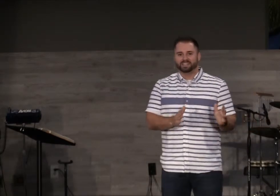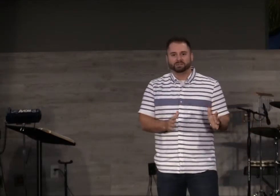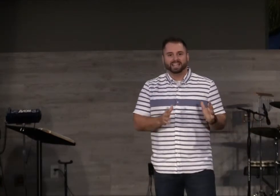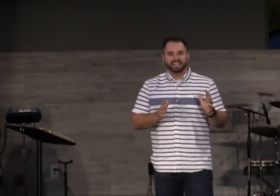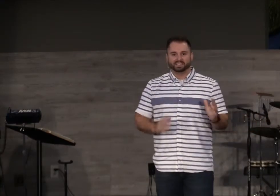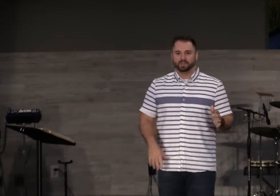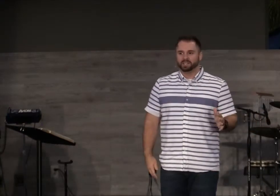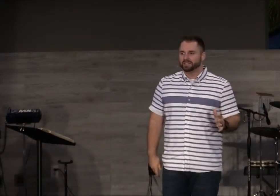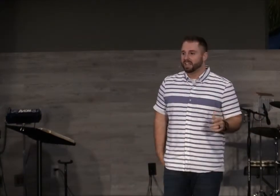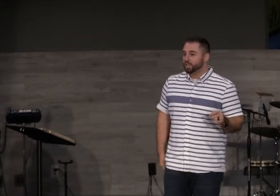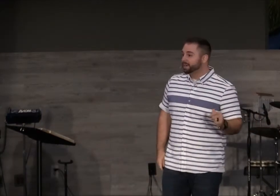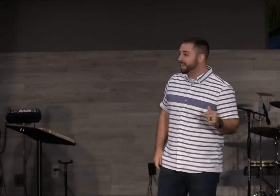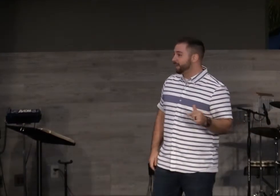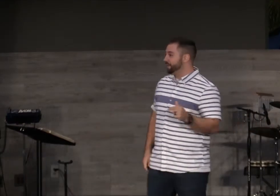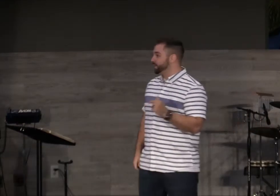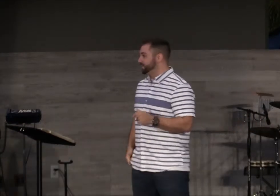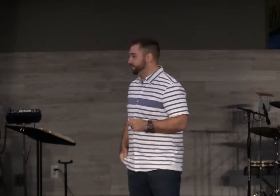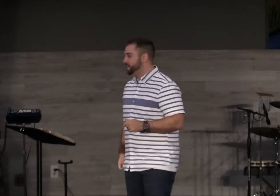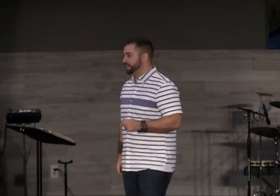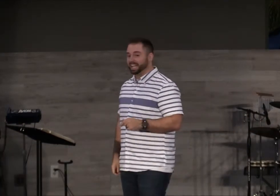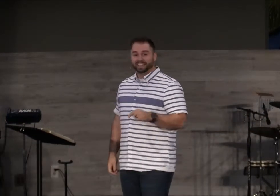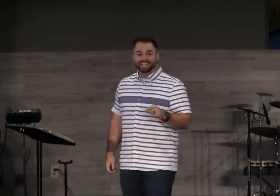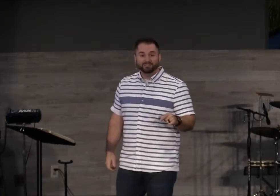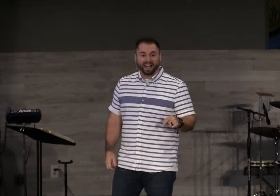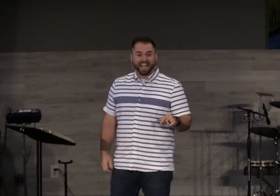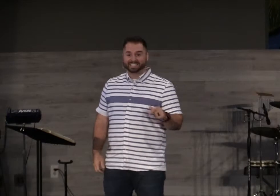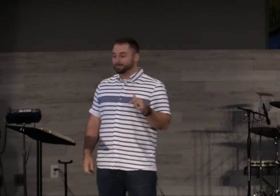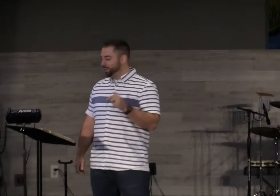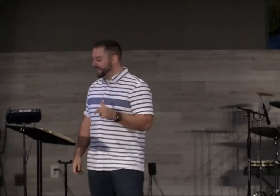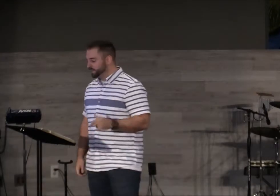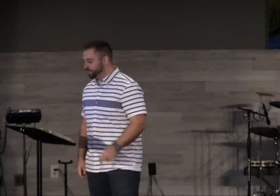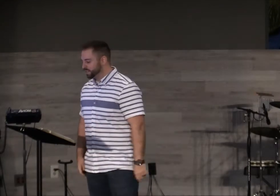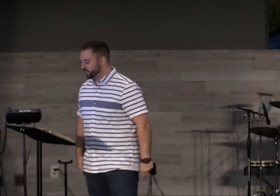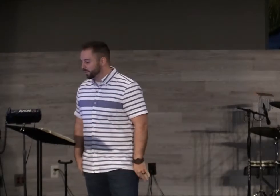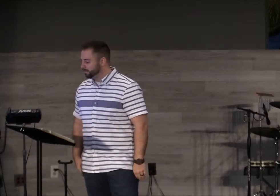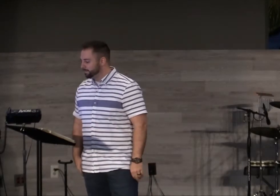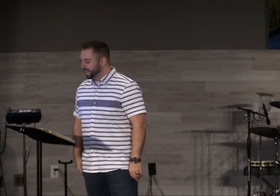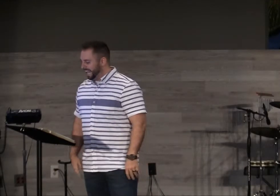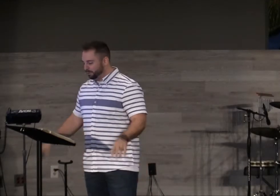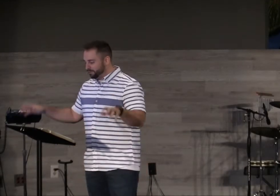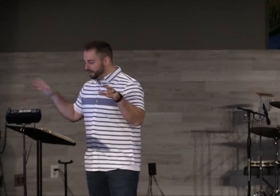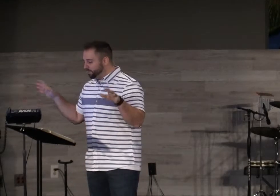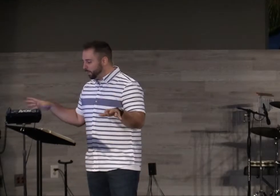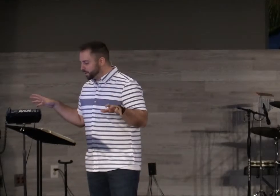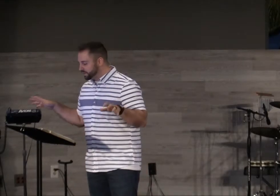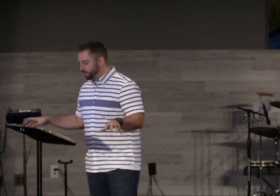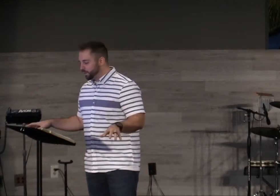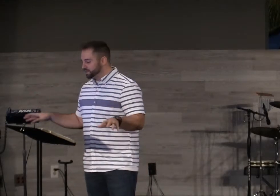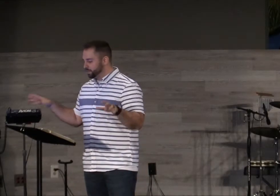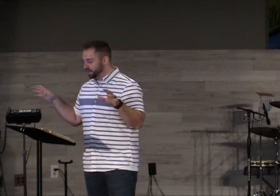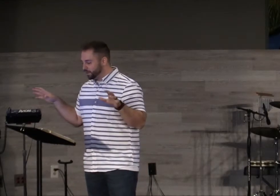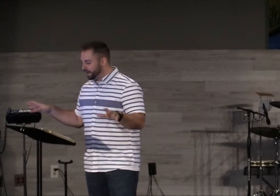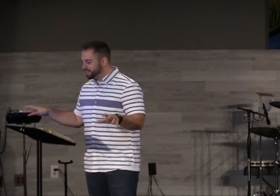his skills and his abilities. You want to talk about a transformation. Levi is somebody who has been transformed. He went from being the worst